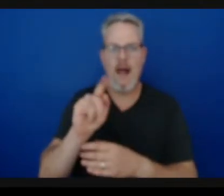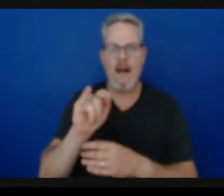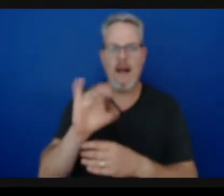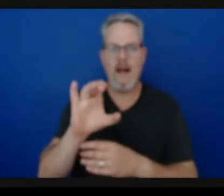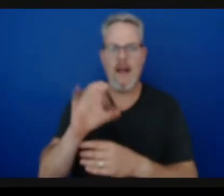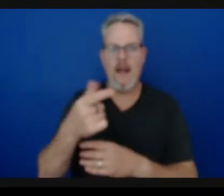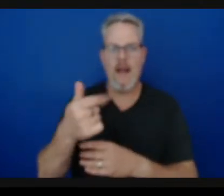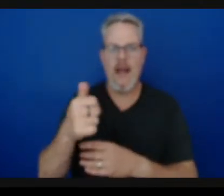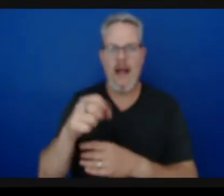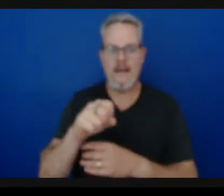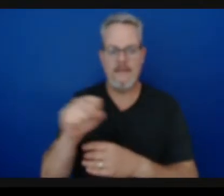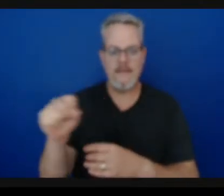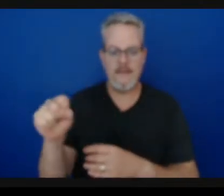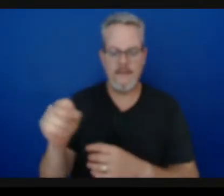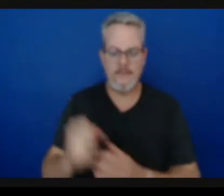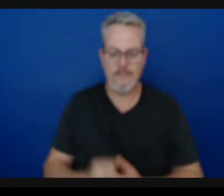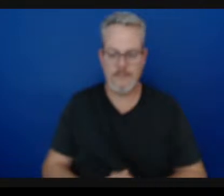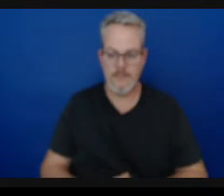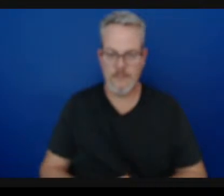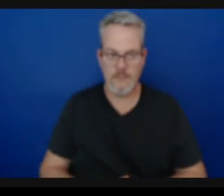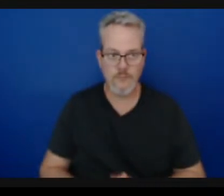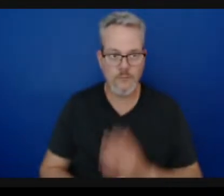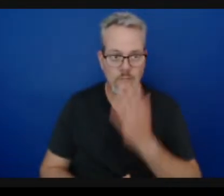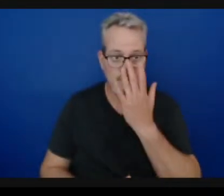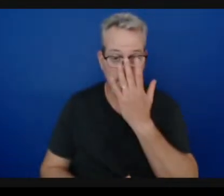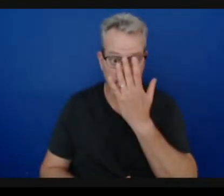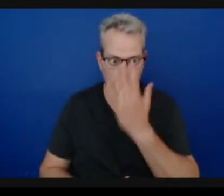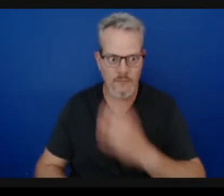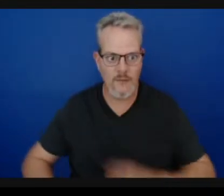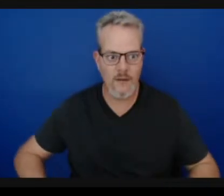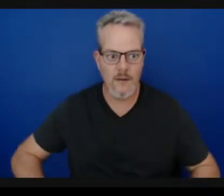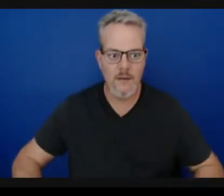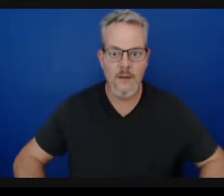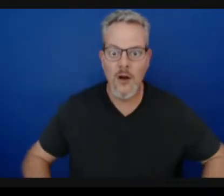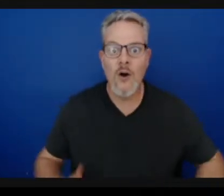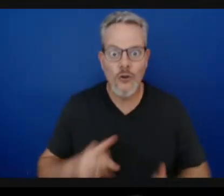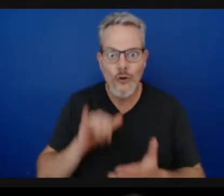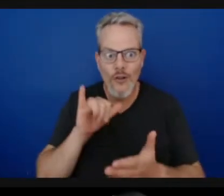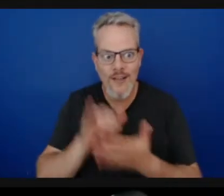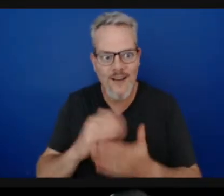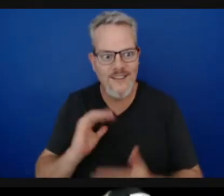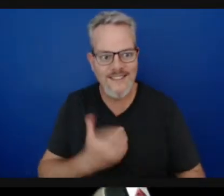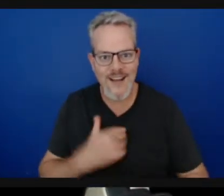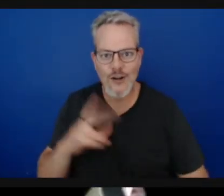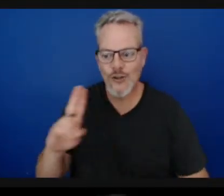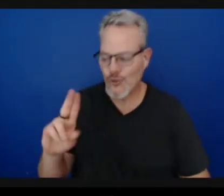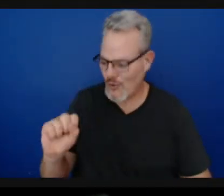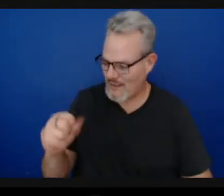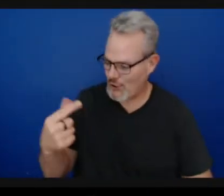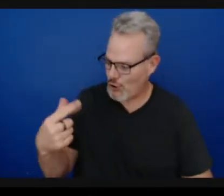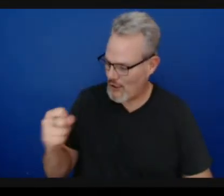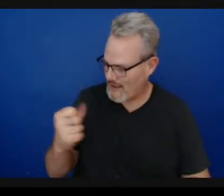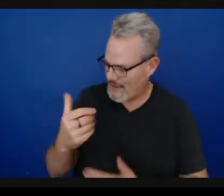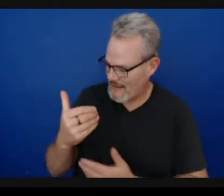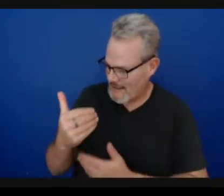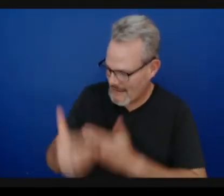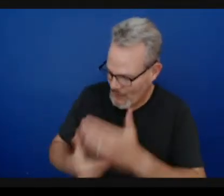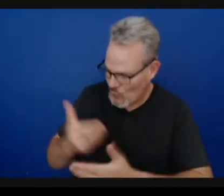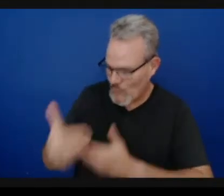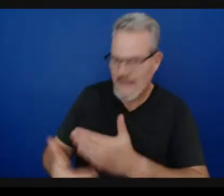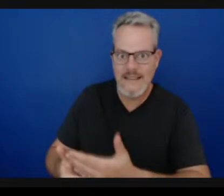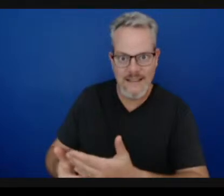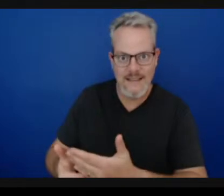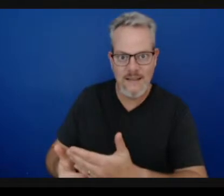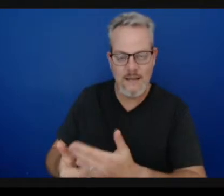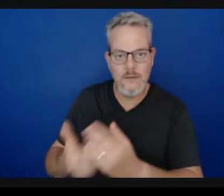So that was the USGS video on the sequence of 55 eruption. And to wrap it